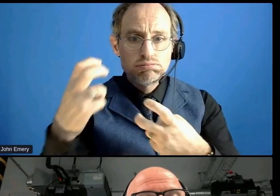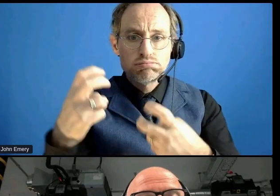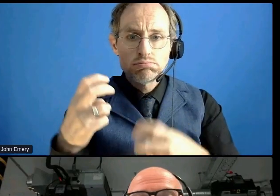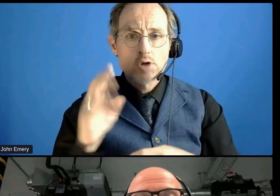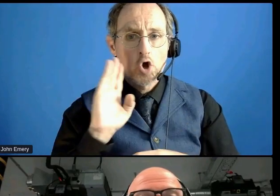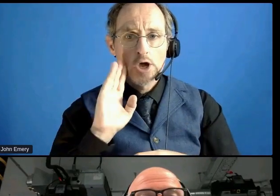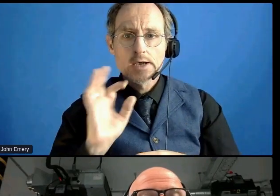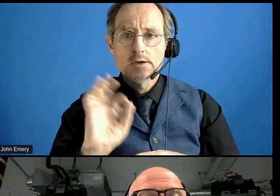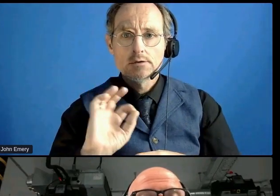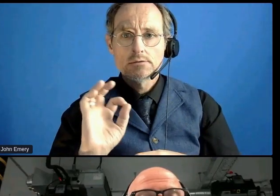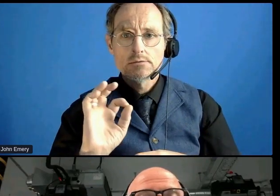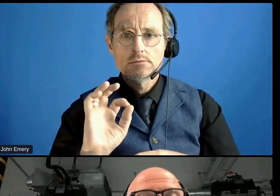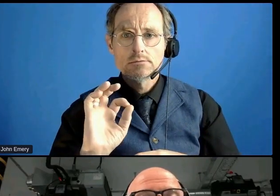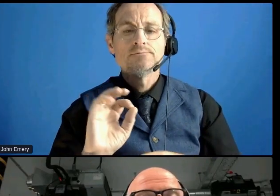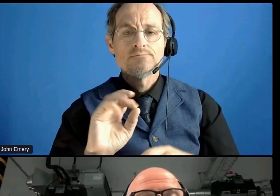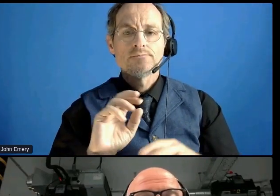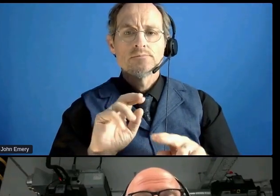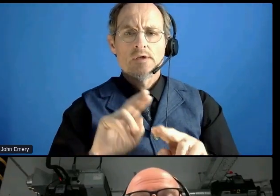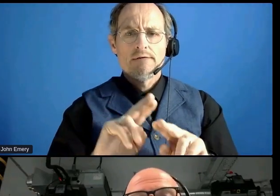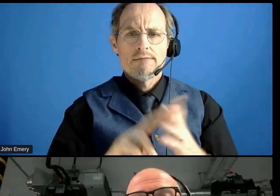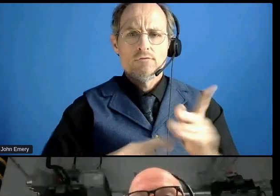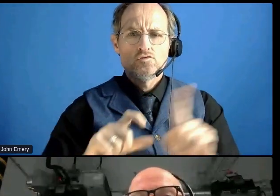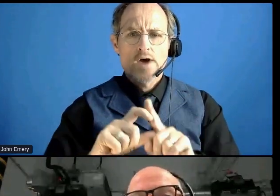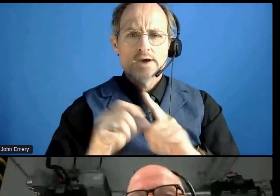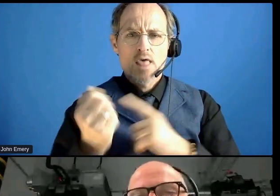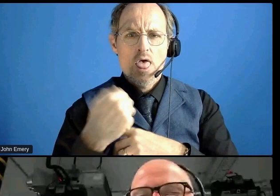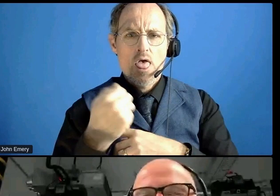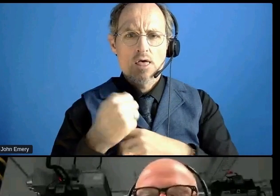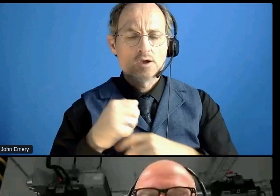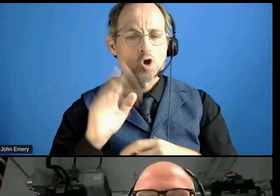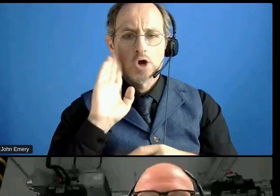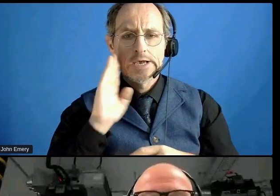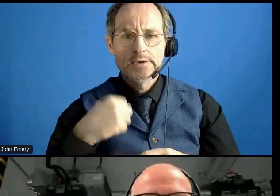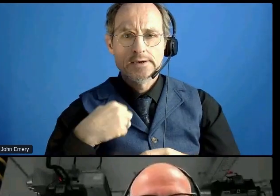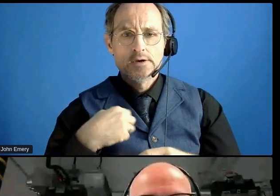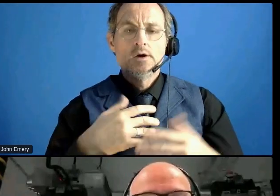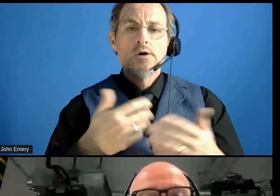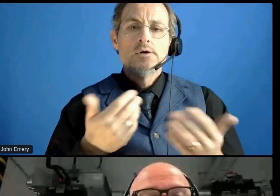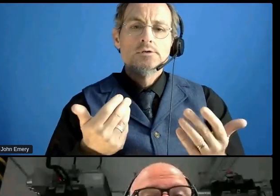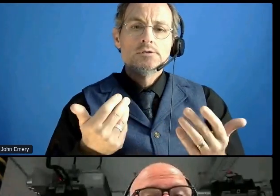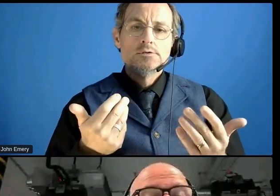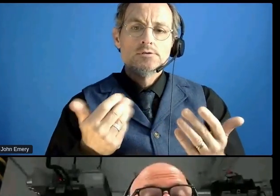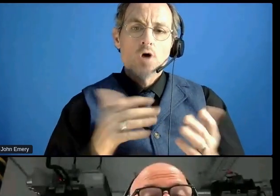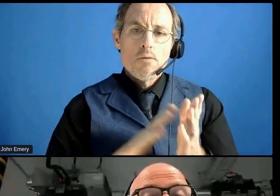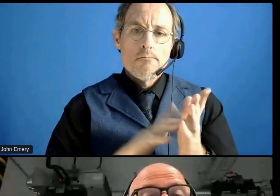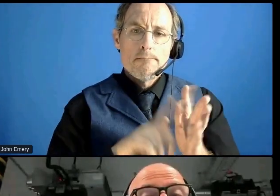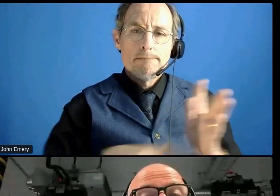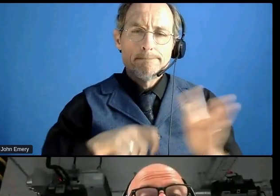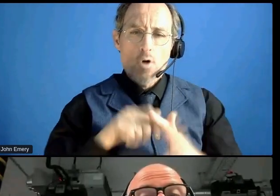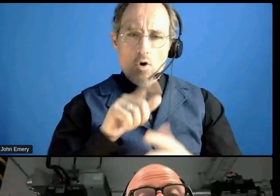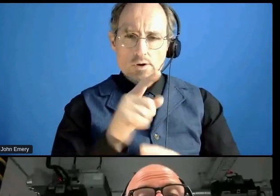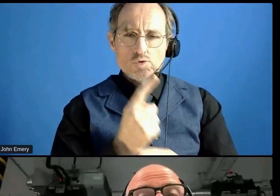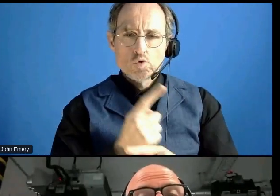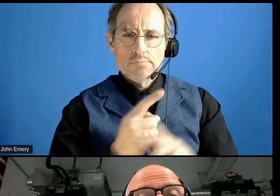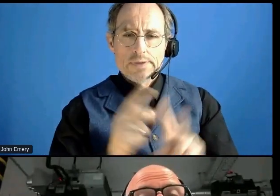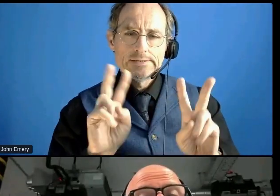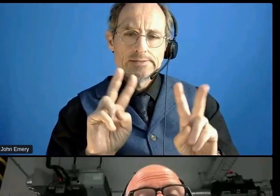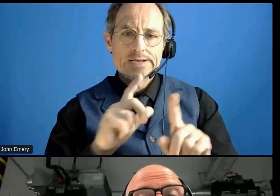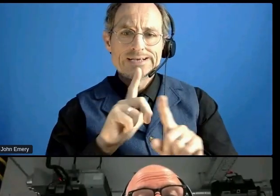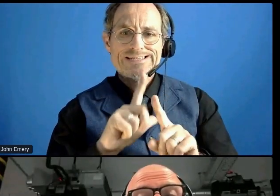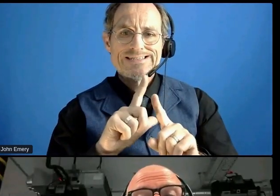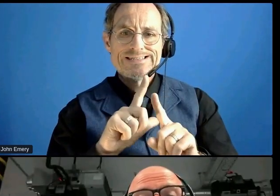yeah, it was run by one of our amazing accessibility champions, Gert-Jan. And he had so many volunteers helping